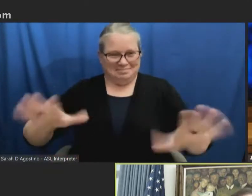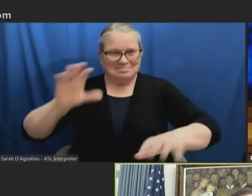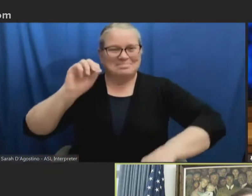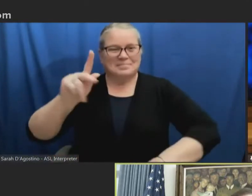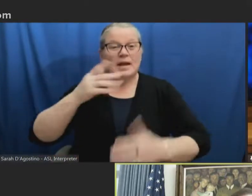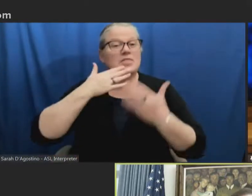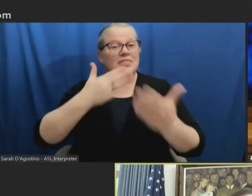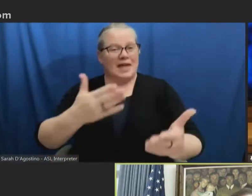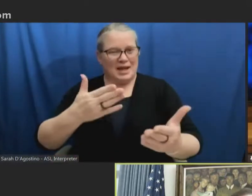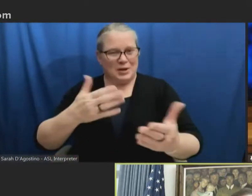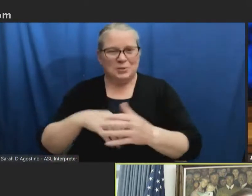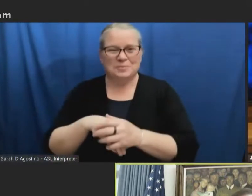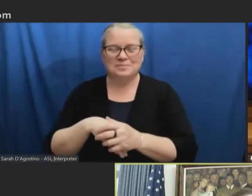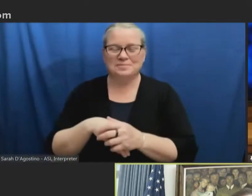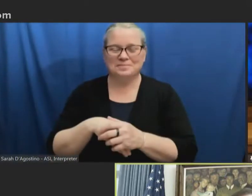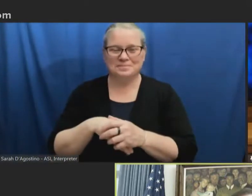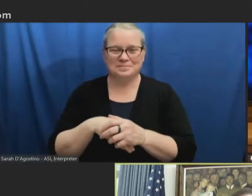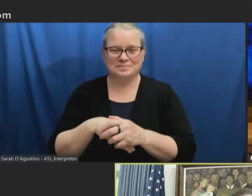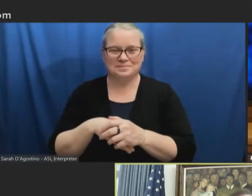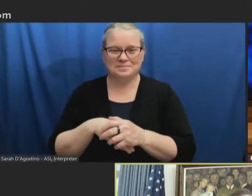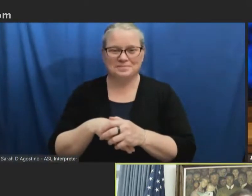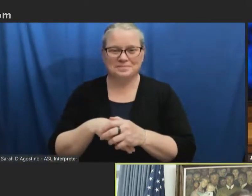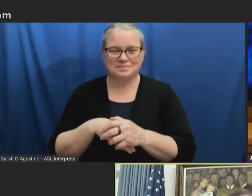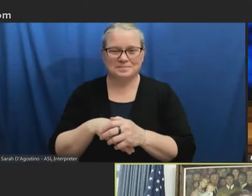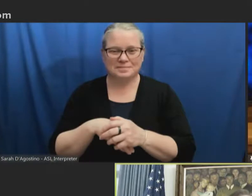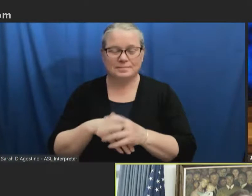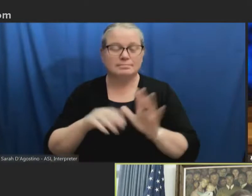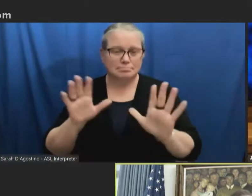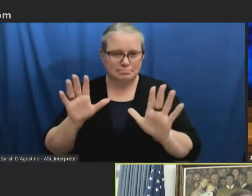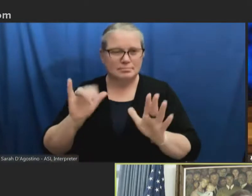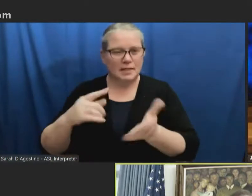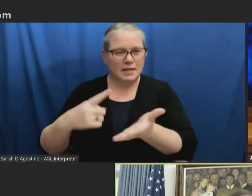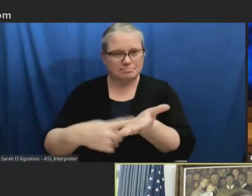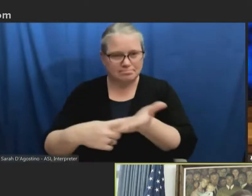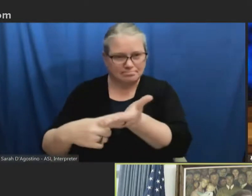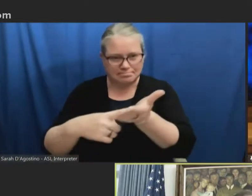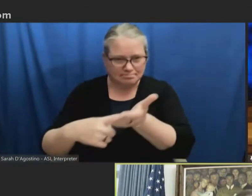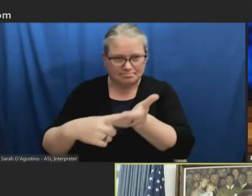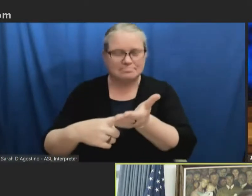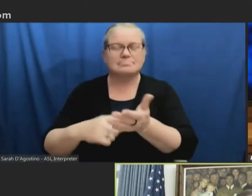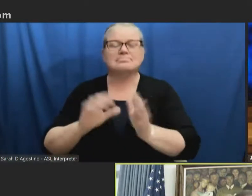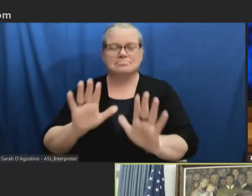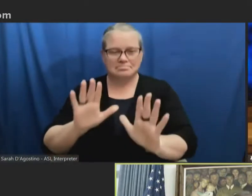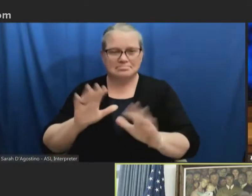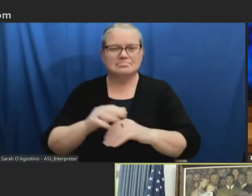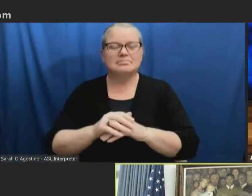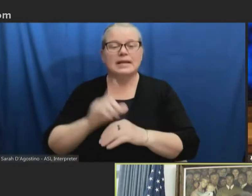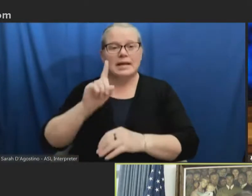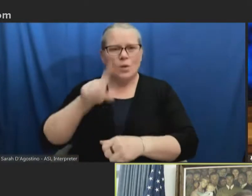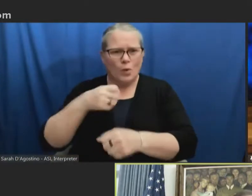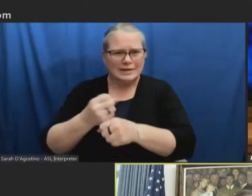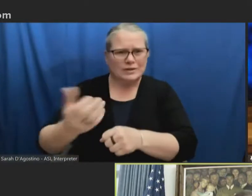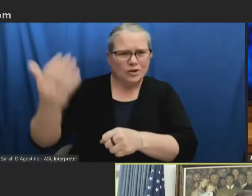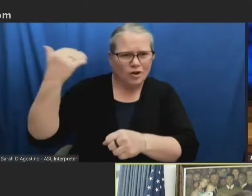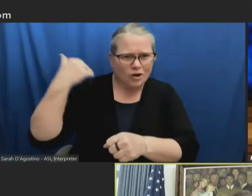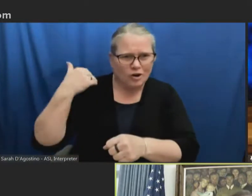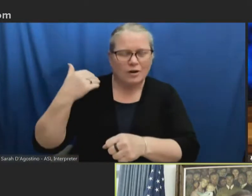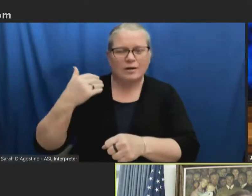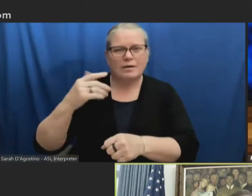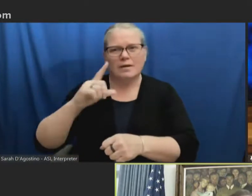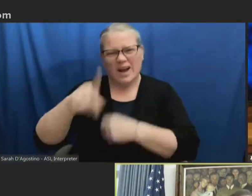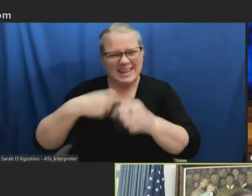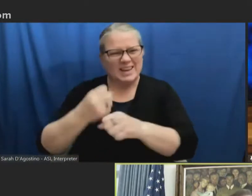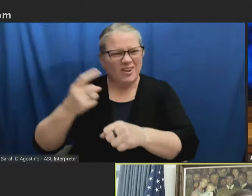Thank you. I heard a few things. I mean, a year and a half ago, we were always talking about bending the curve, if you remember, when it